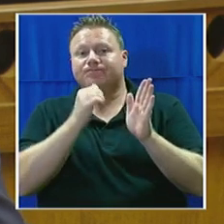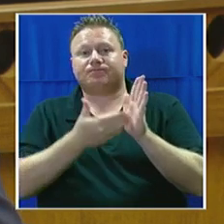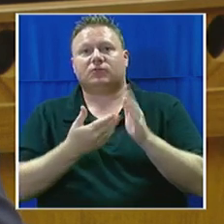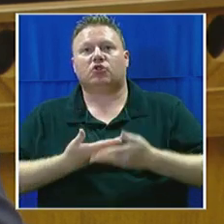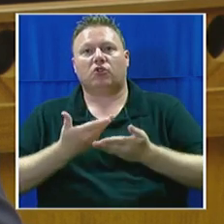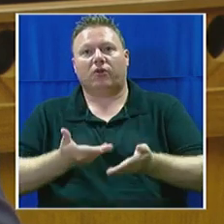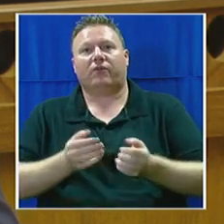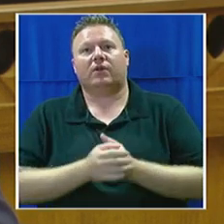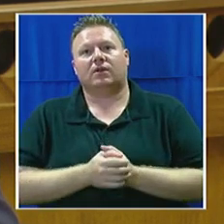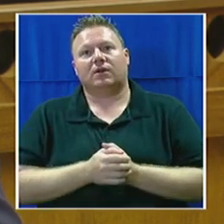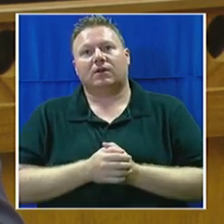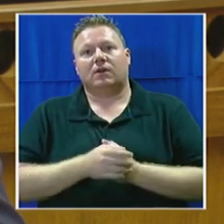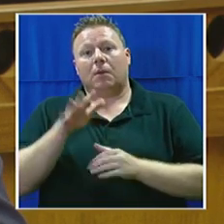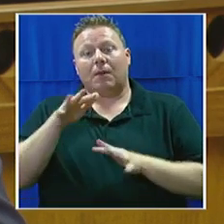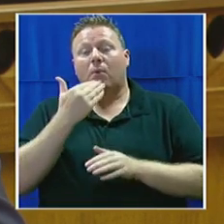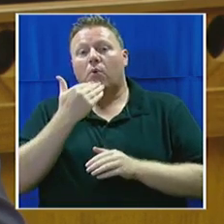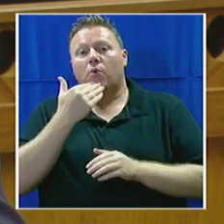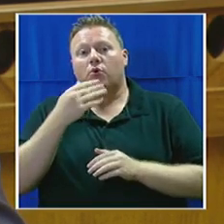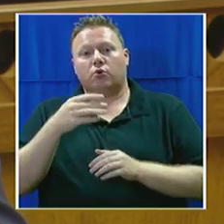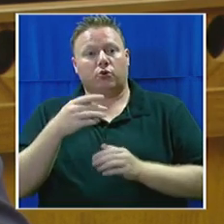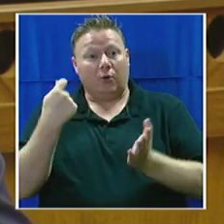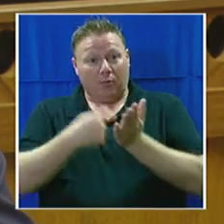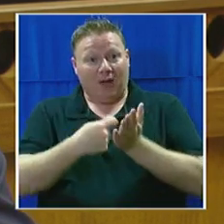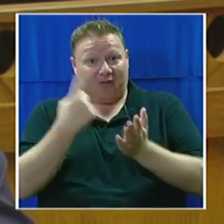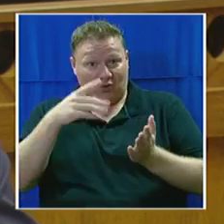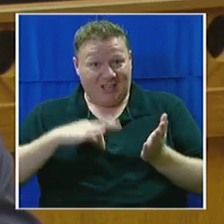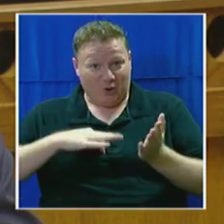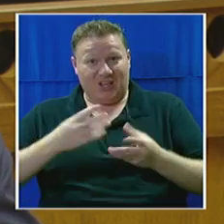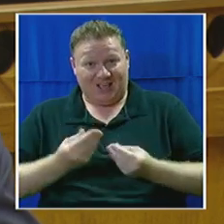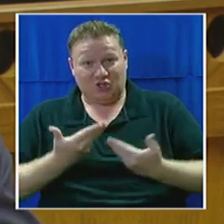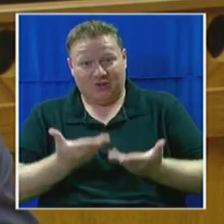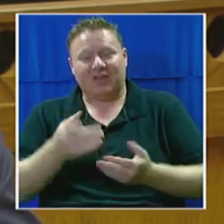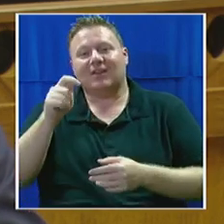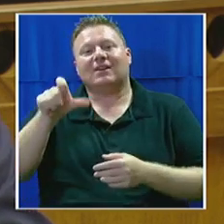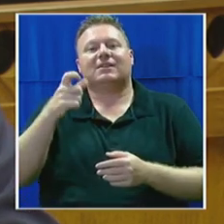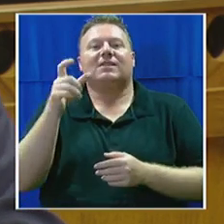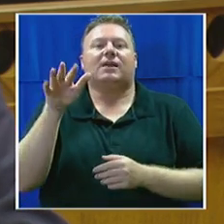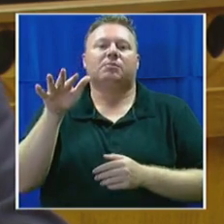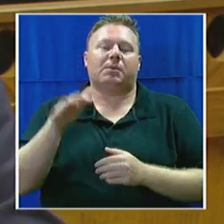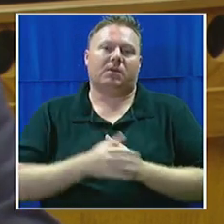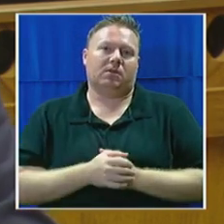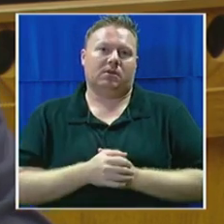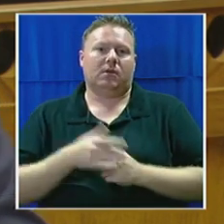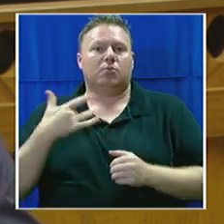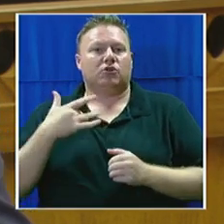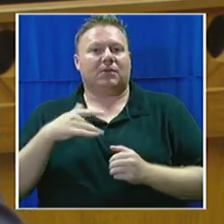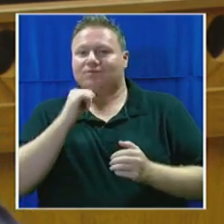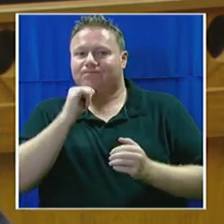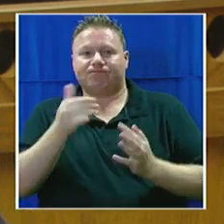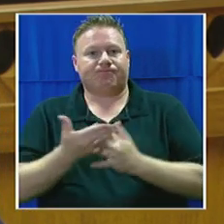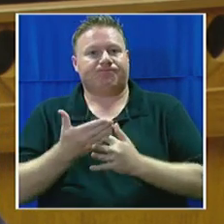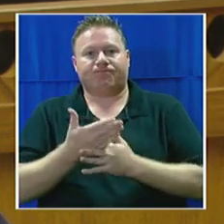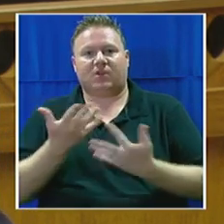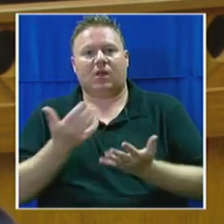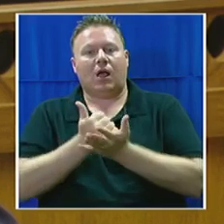taxpayer is, after all, the one that pays their salaries through paying for services. Municipalities are inaccessible and unresponsive to the needs of